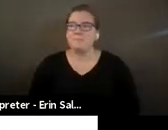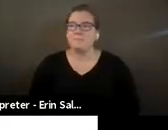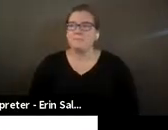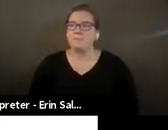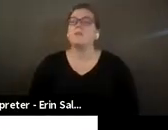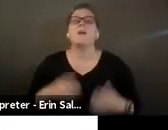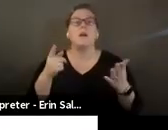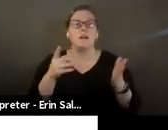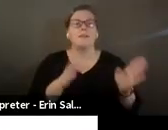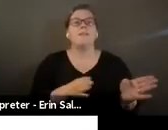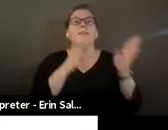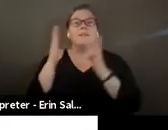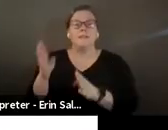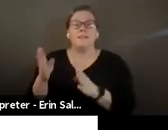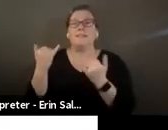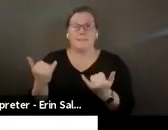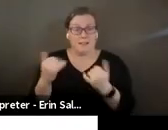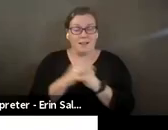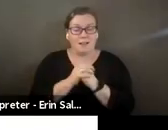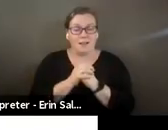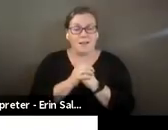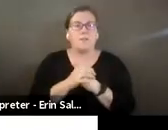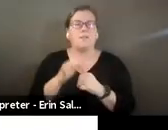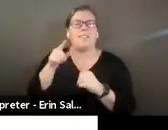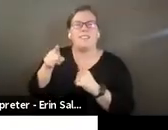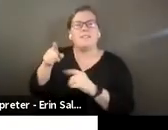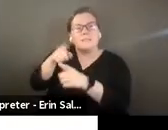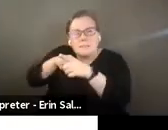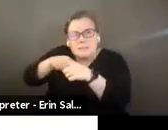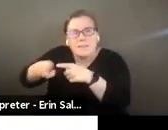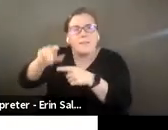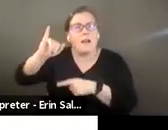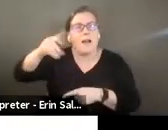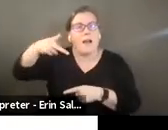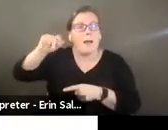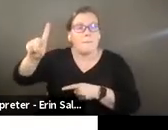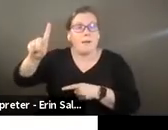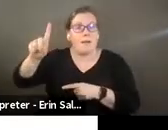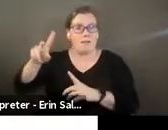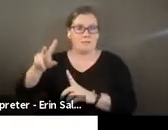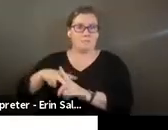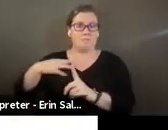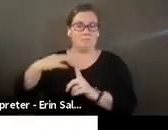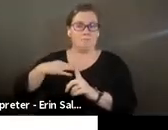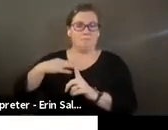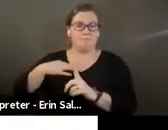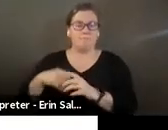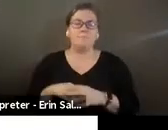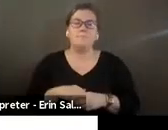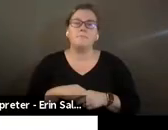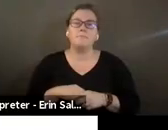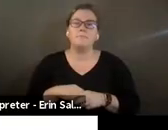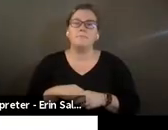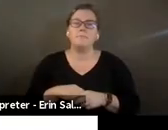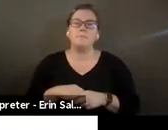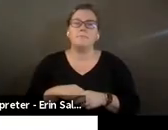Okay, so the next slide is our iPad application. Again, the application we were just looking